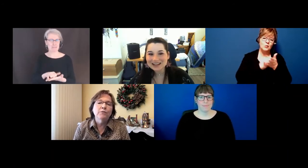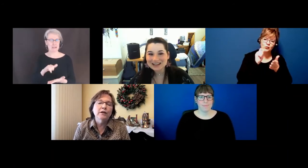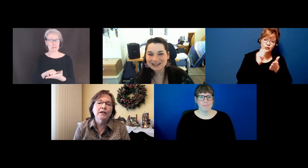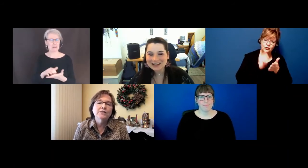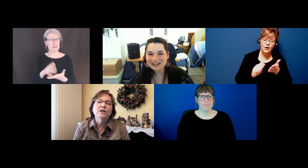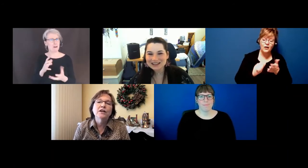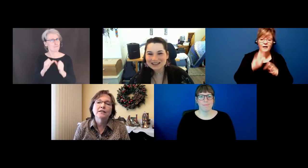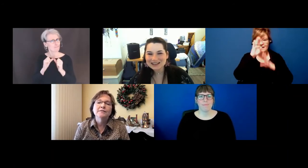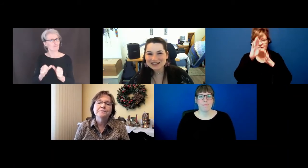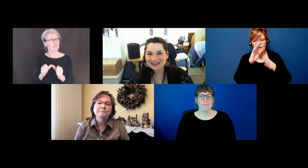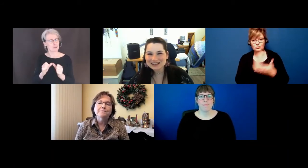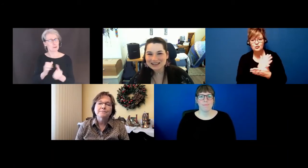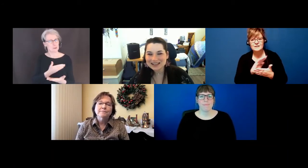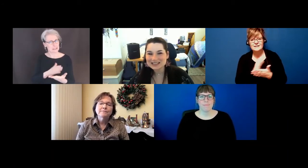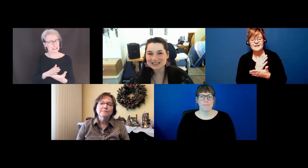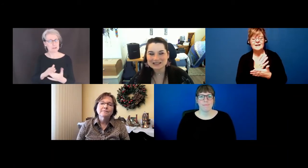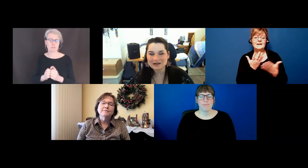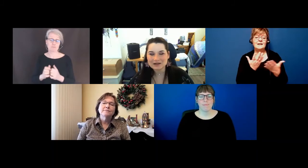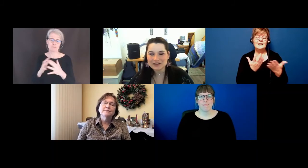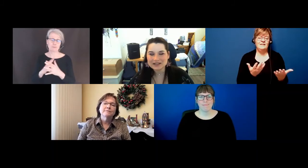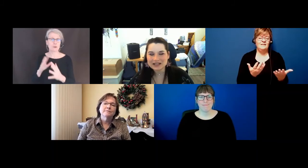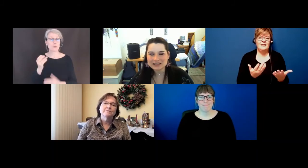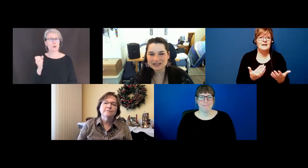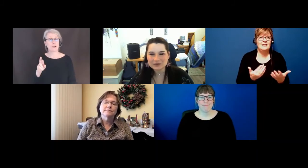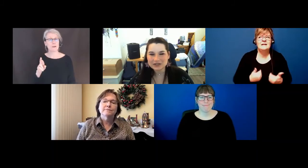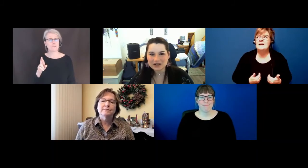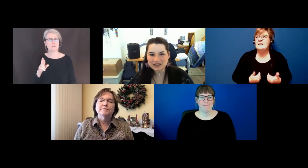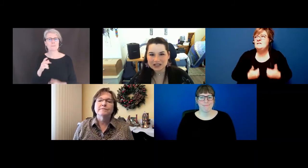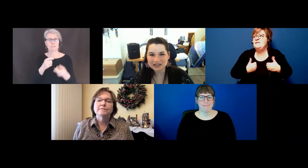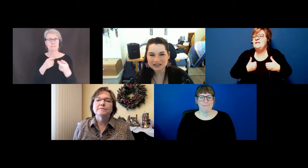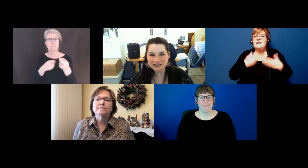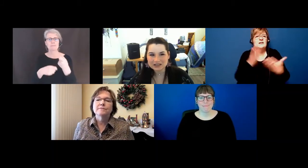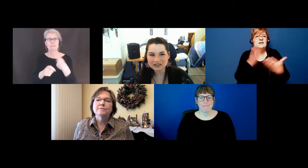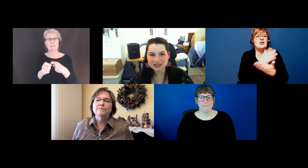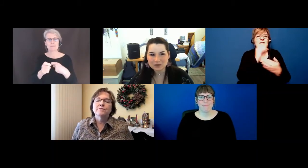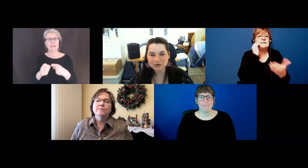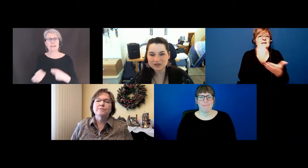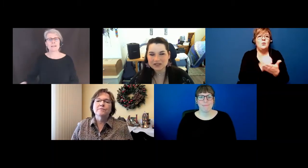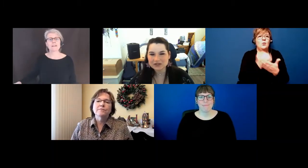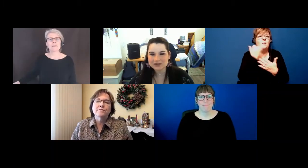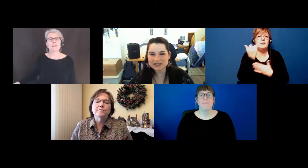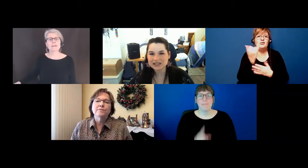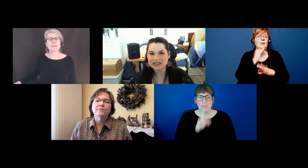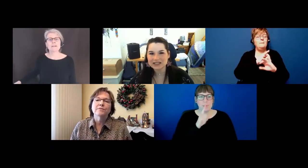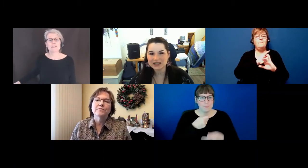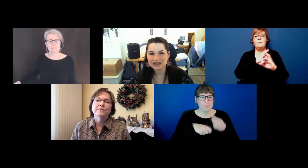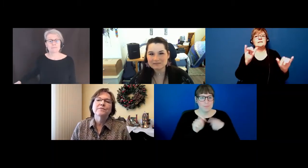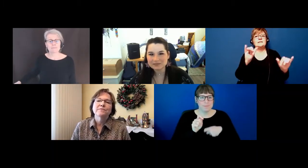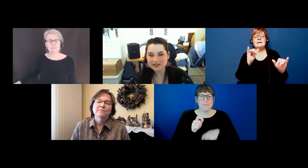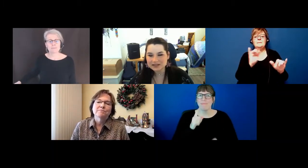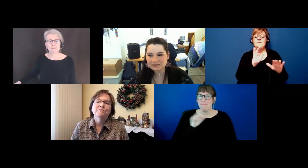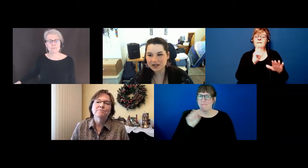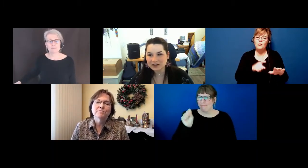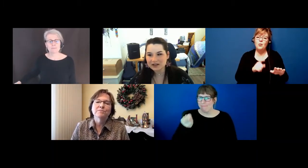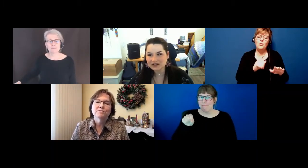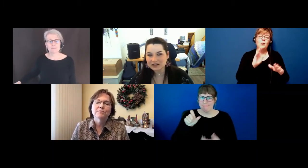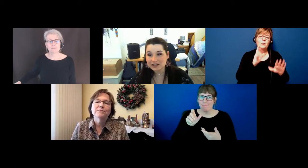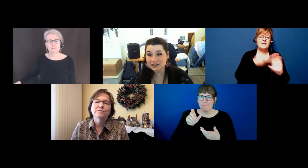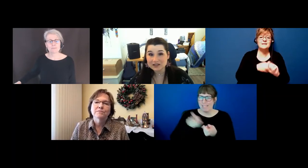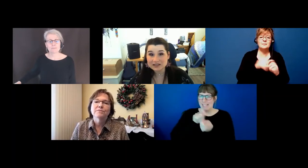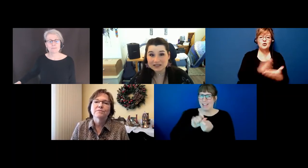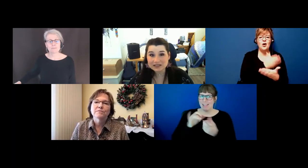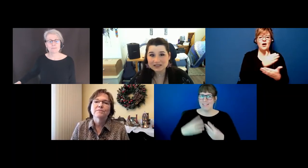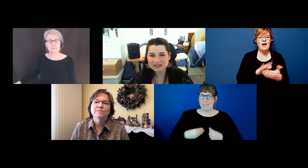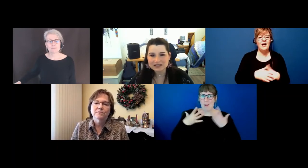we got it started. That's fantastic, because really all it takes is just that one person who gets the idea, gets inspired